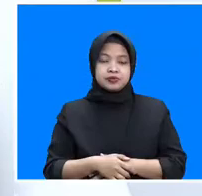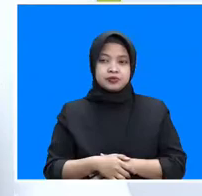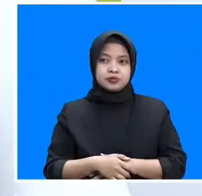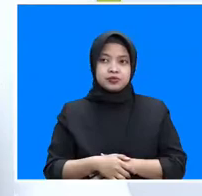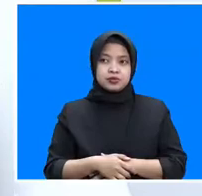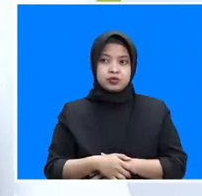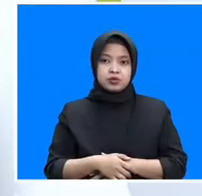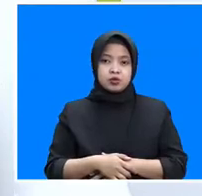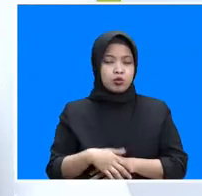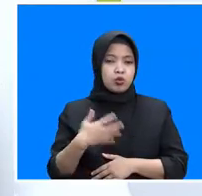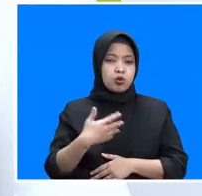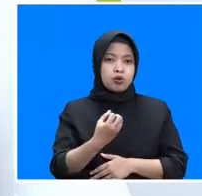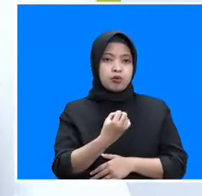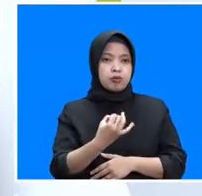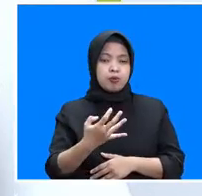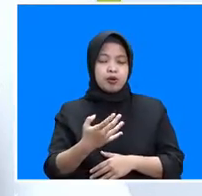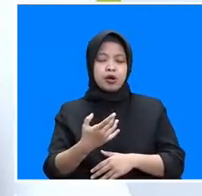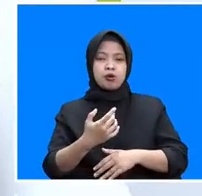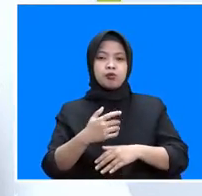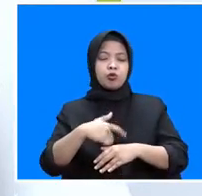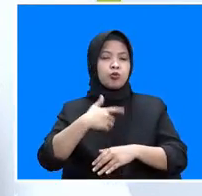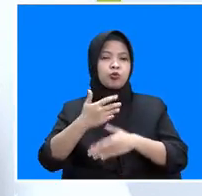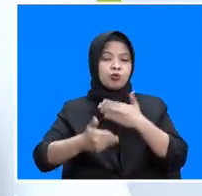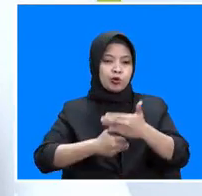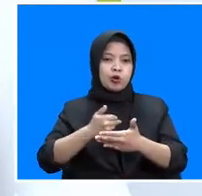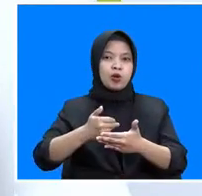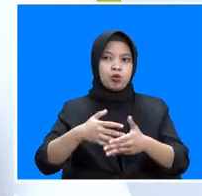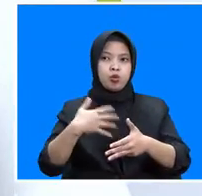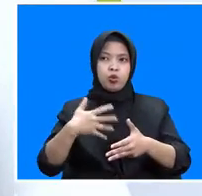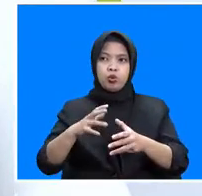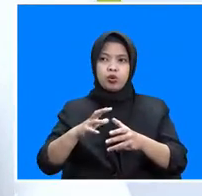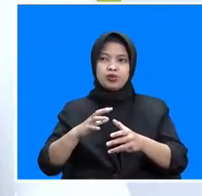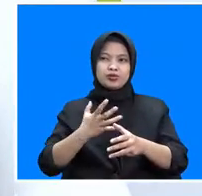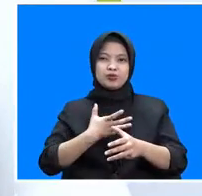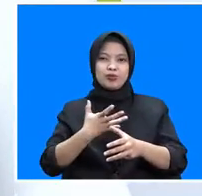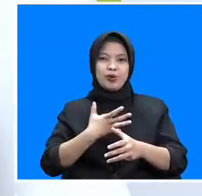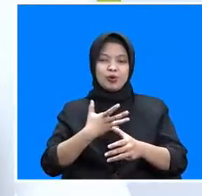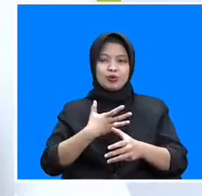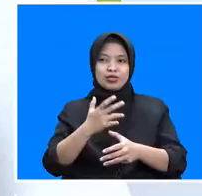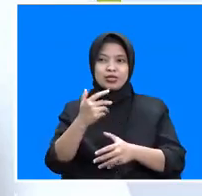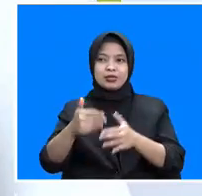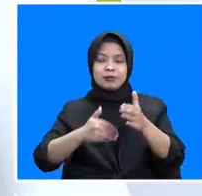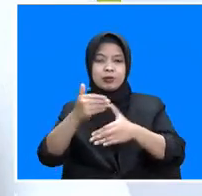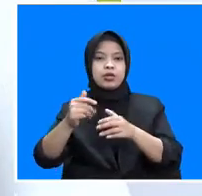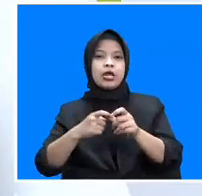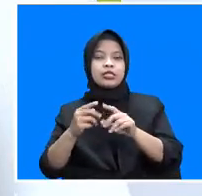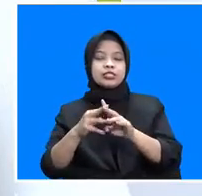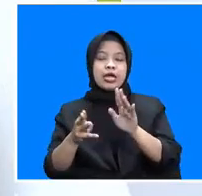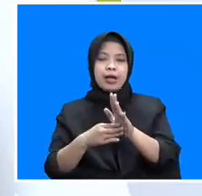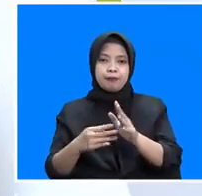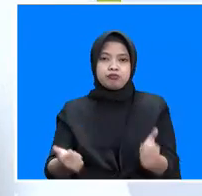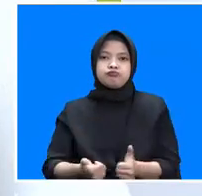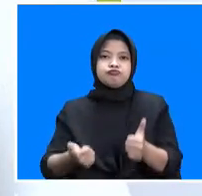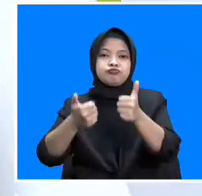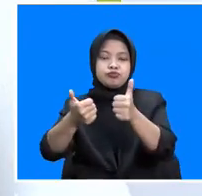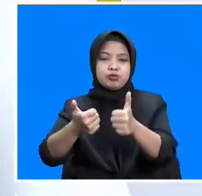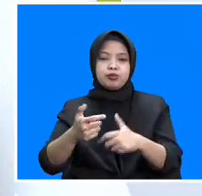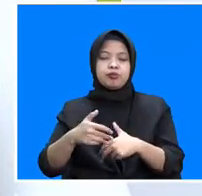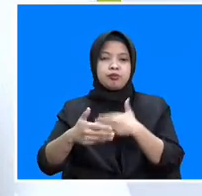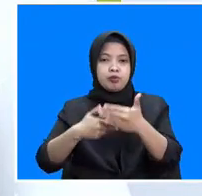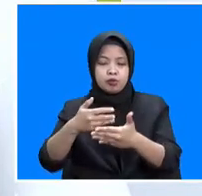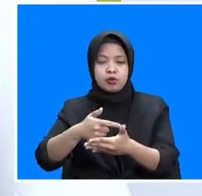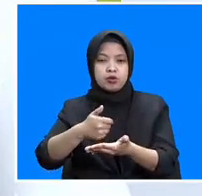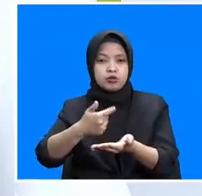more restrictions applied more lately, although we are sort of in the midst of another uprising in terms